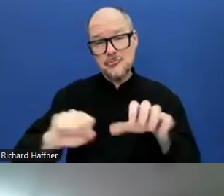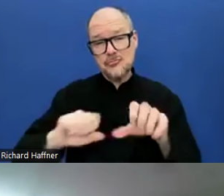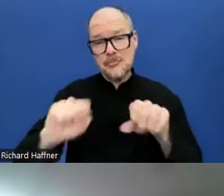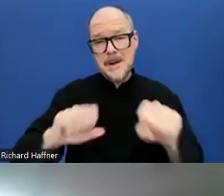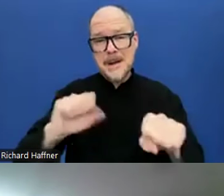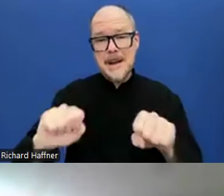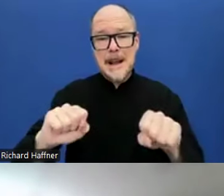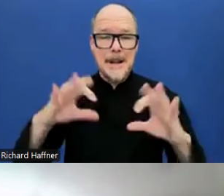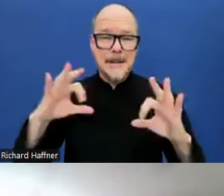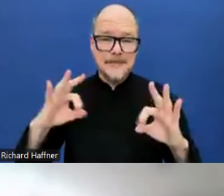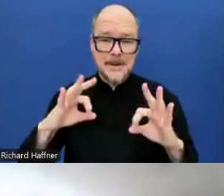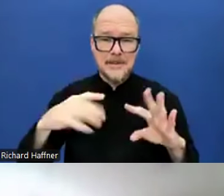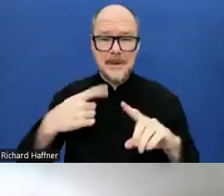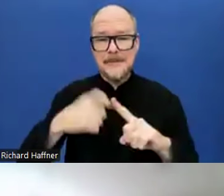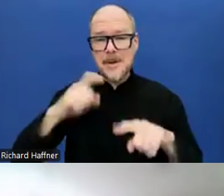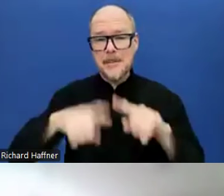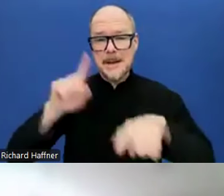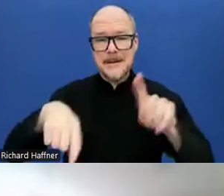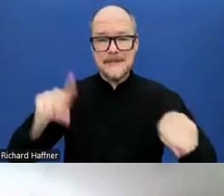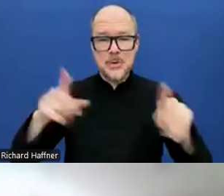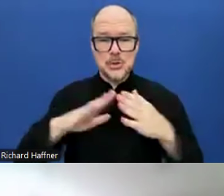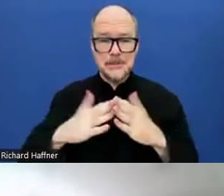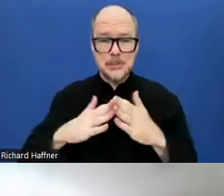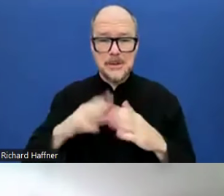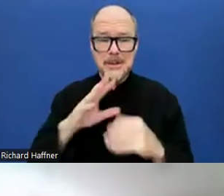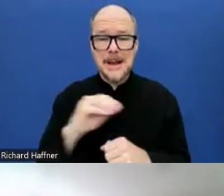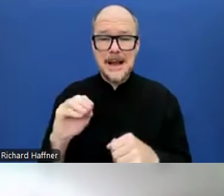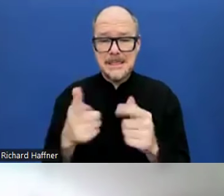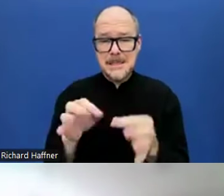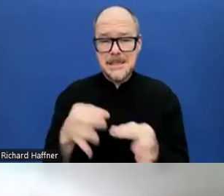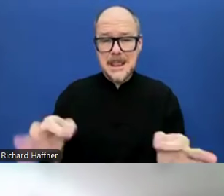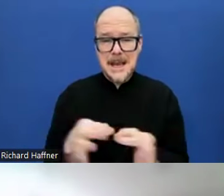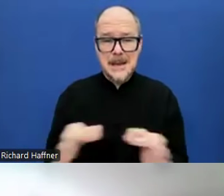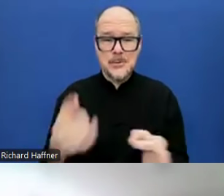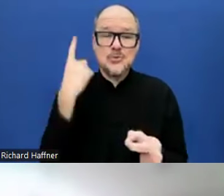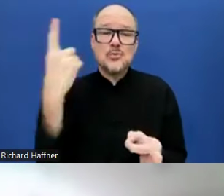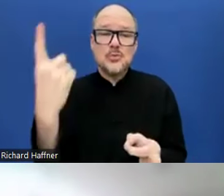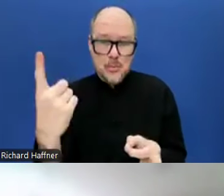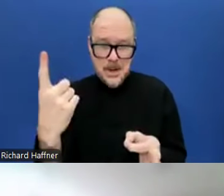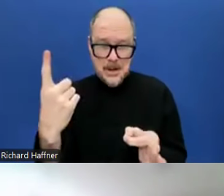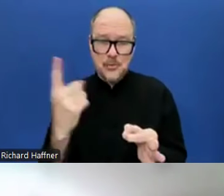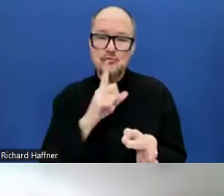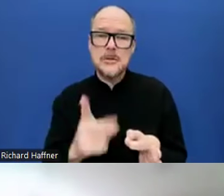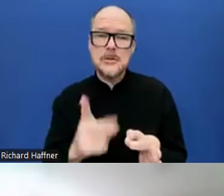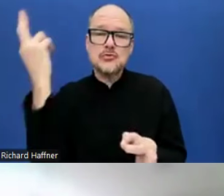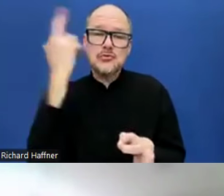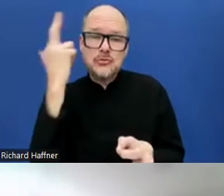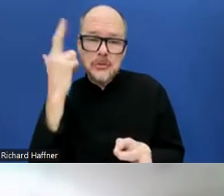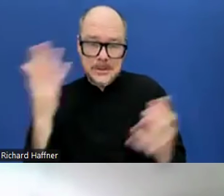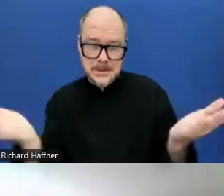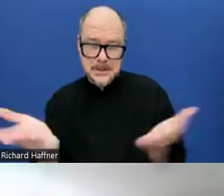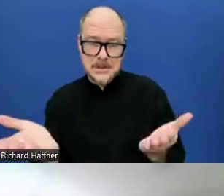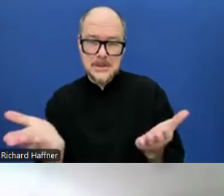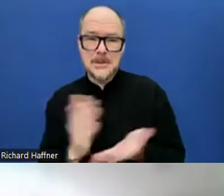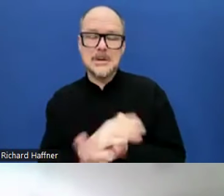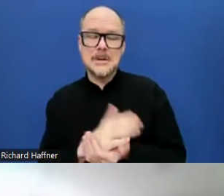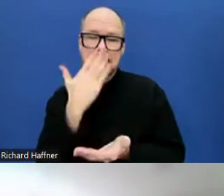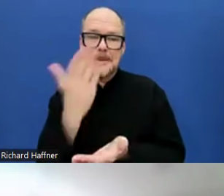feedback from a diverse community, and the language is one of the barriers here when it comes to that.